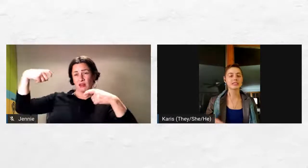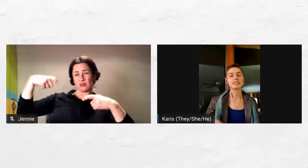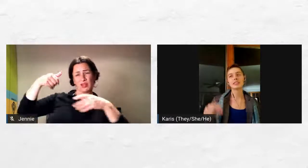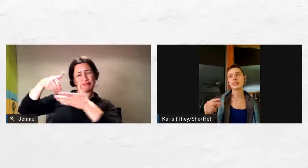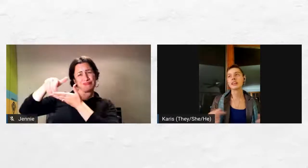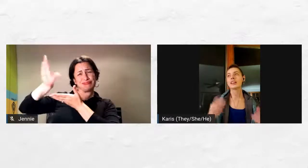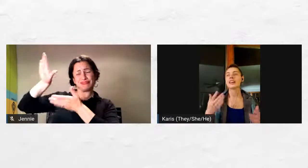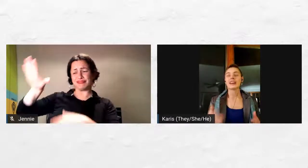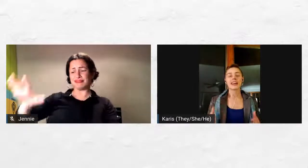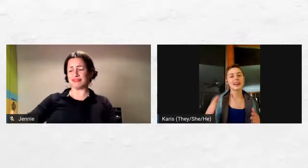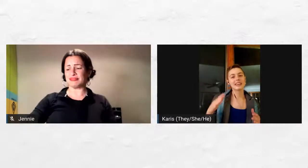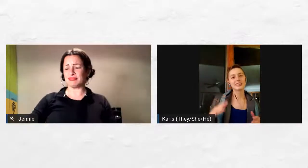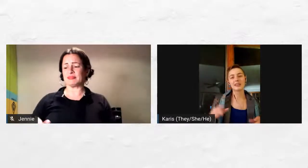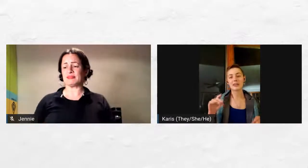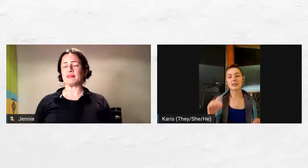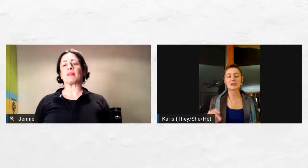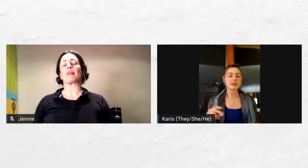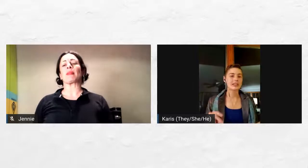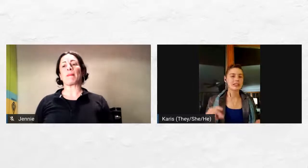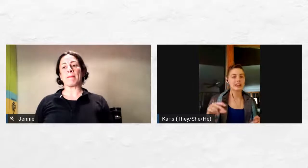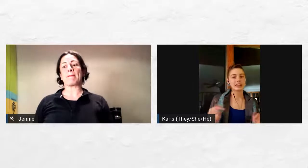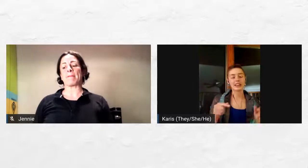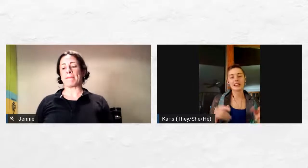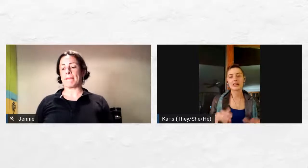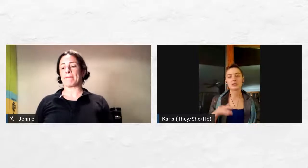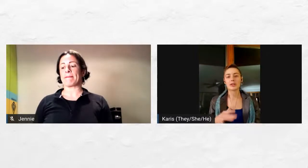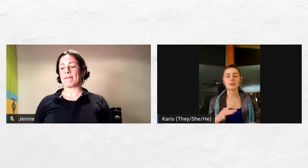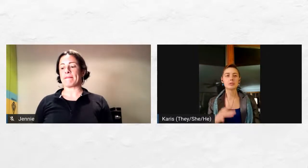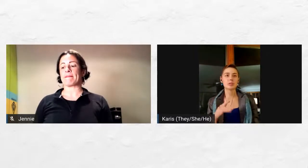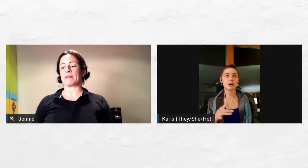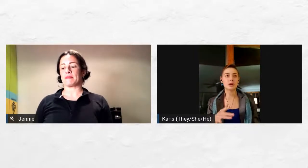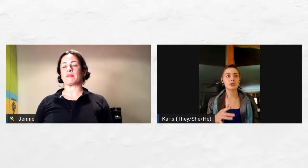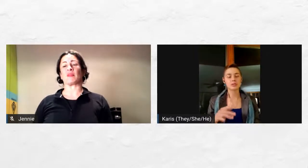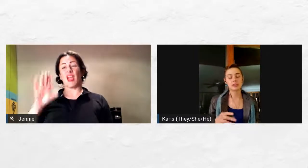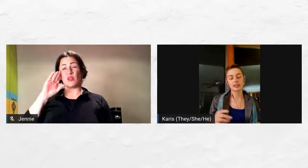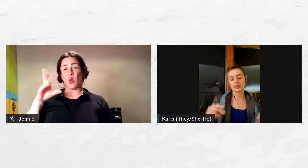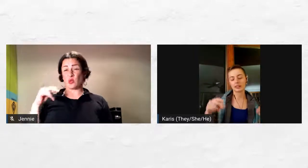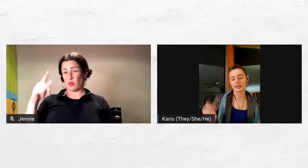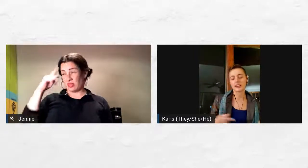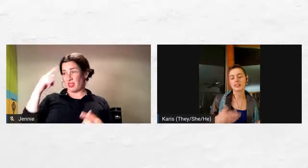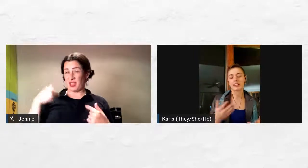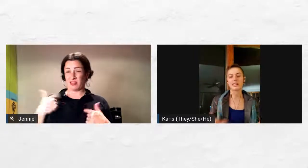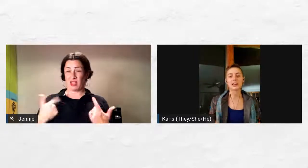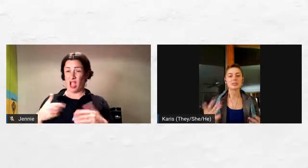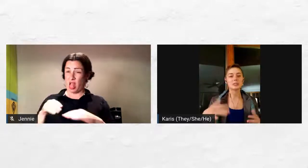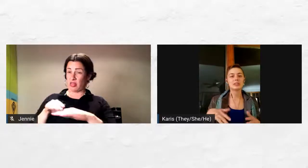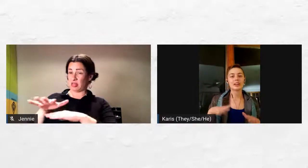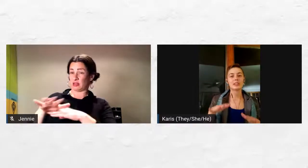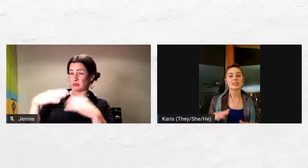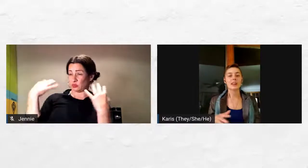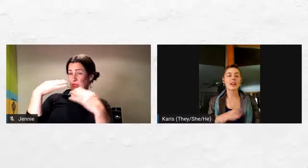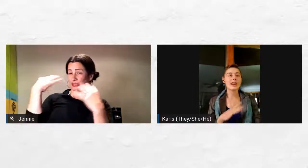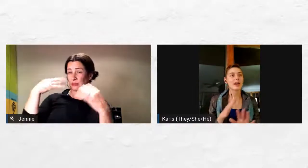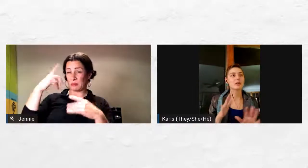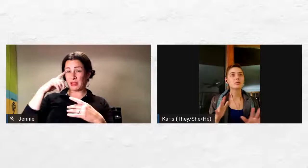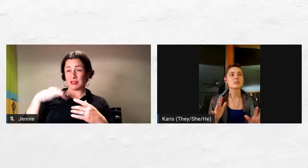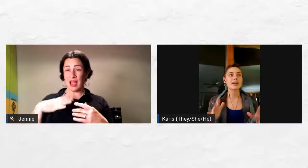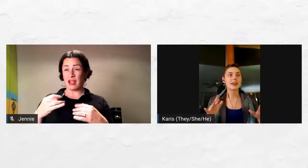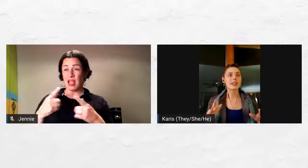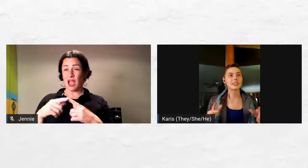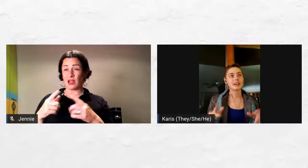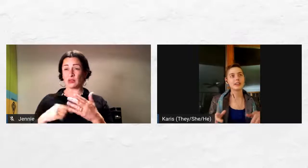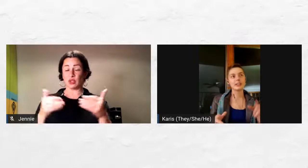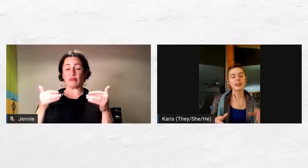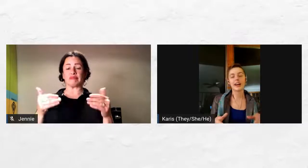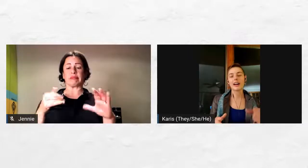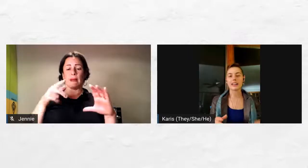me. I know you really think I drive you crazy, 'cause I like to color